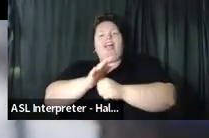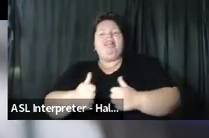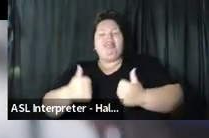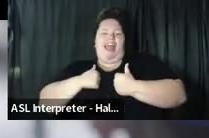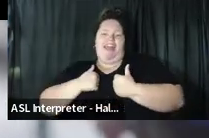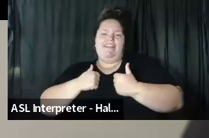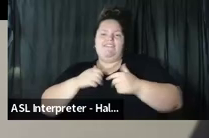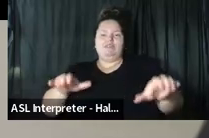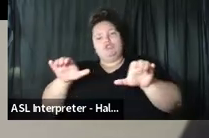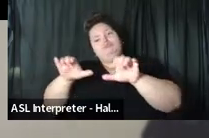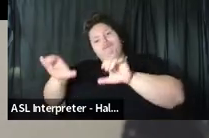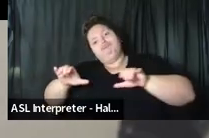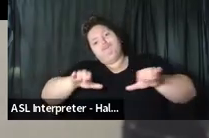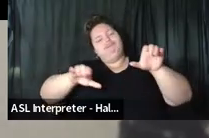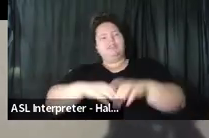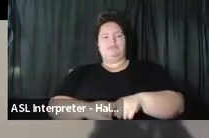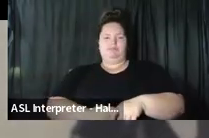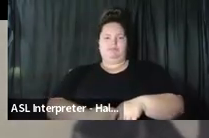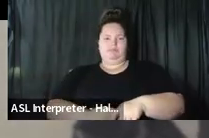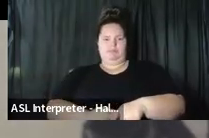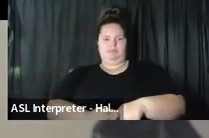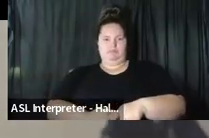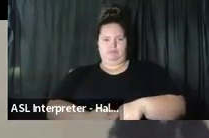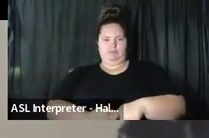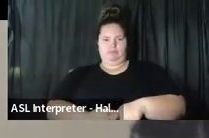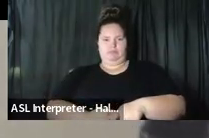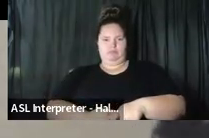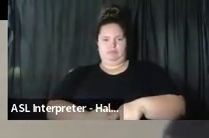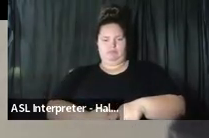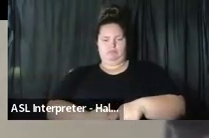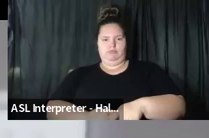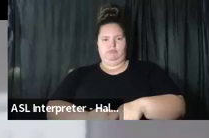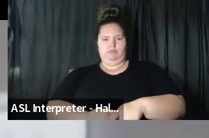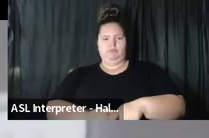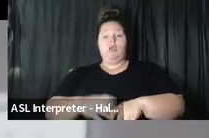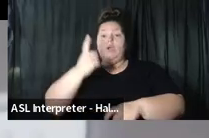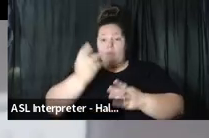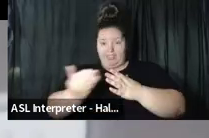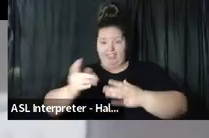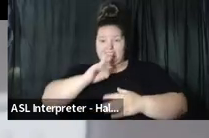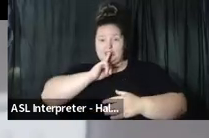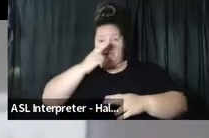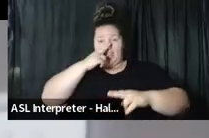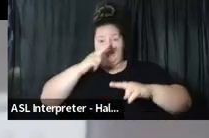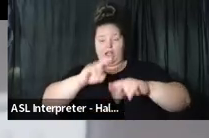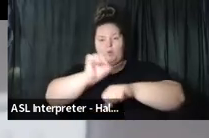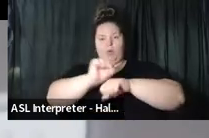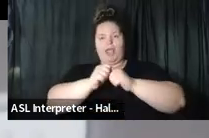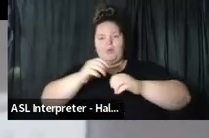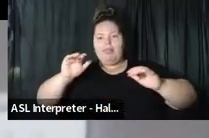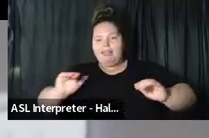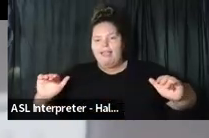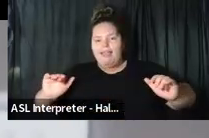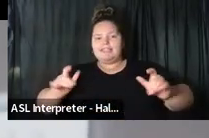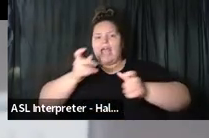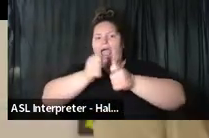Oh, you like that? One of the things that's really fun for me about working with the kids is everything that you show them, they're really excited about. I don't know if you've kind